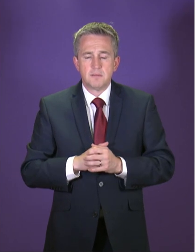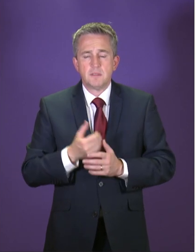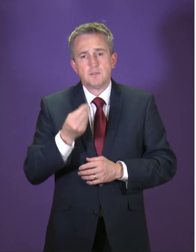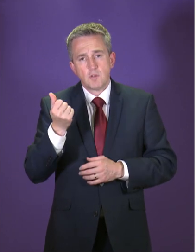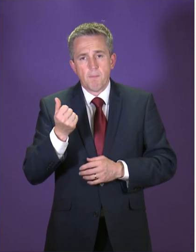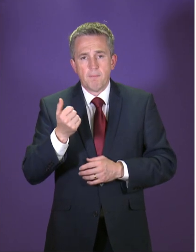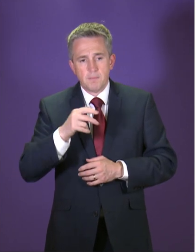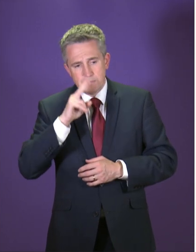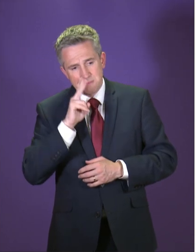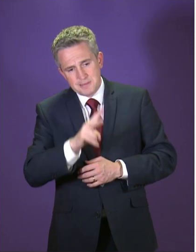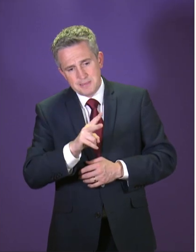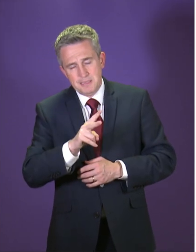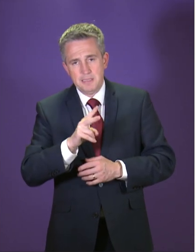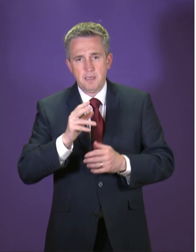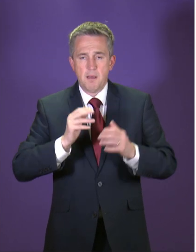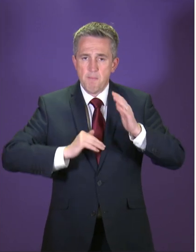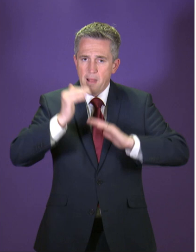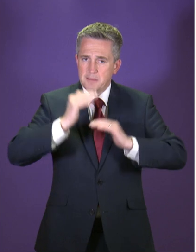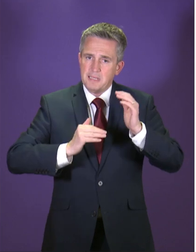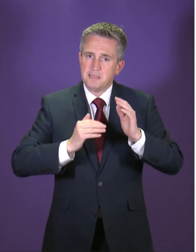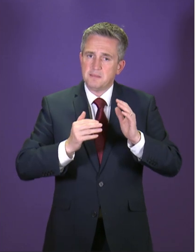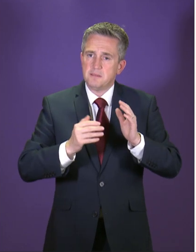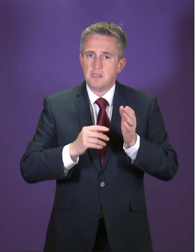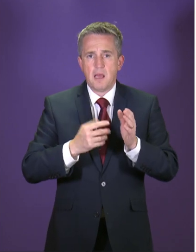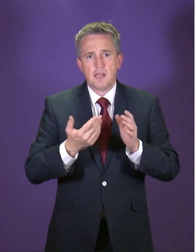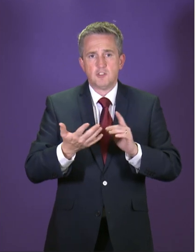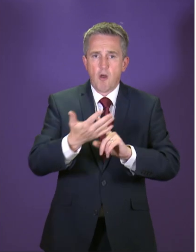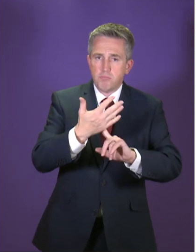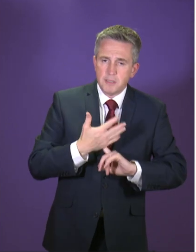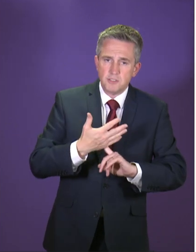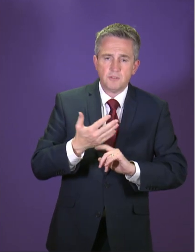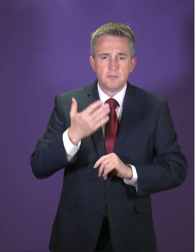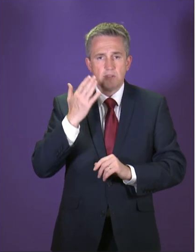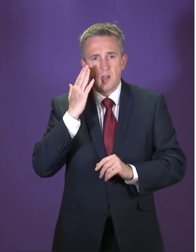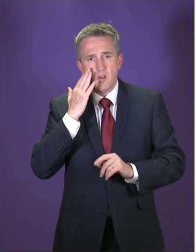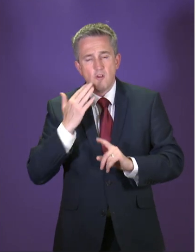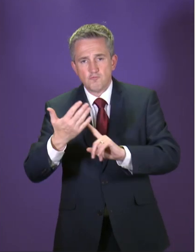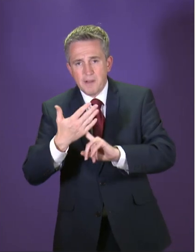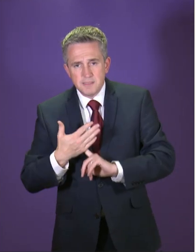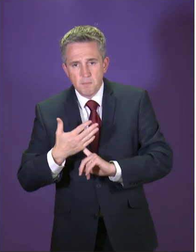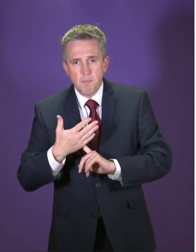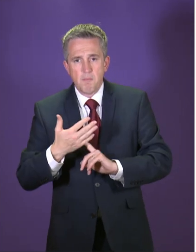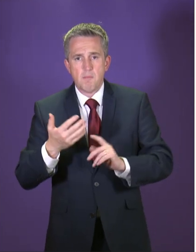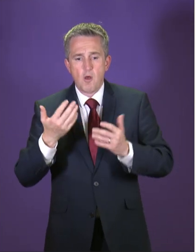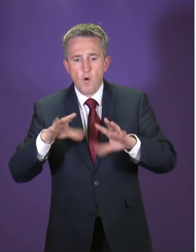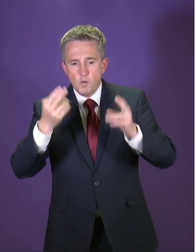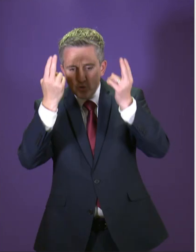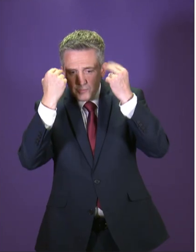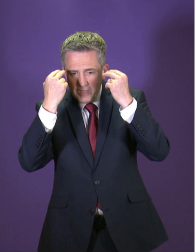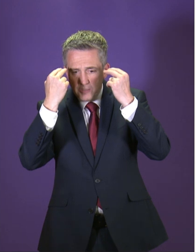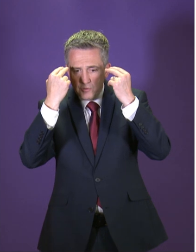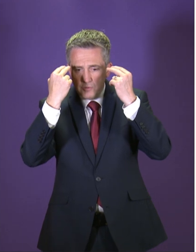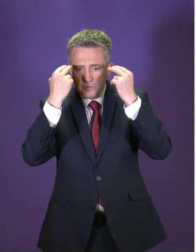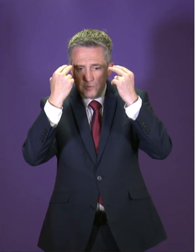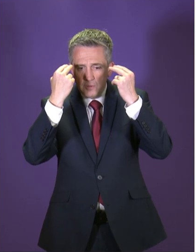see it as a symbol of oppression, a symbol of racism, and symbol of subjugation. And